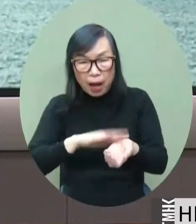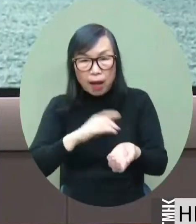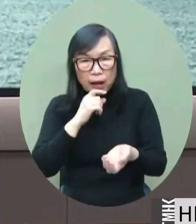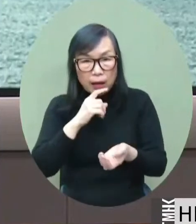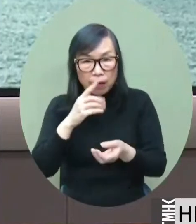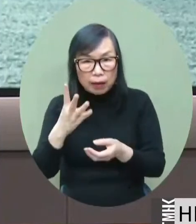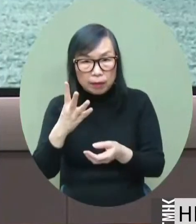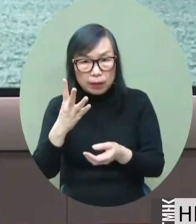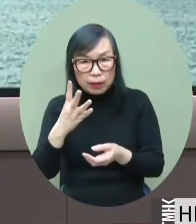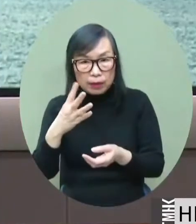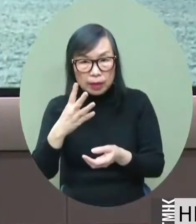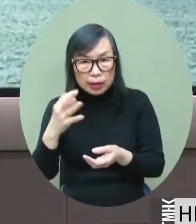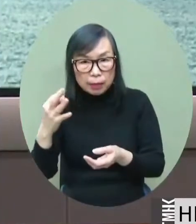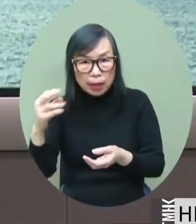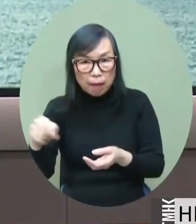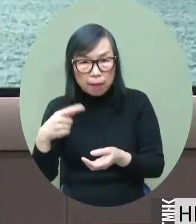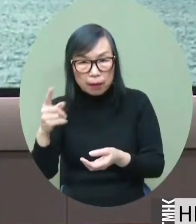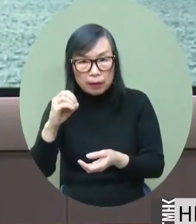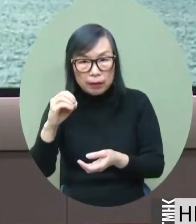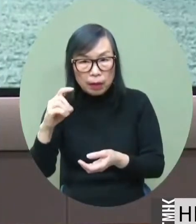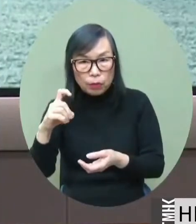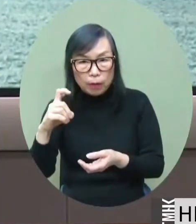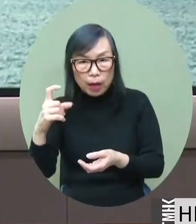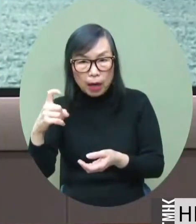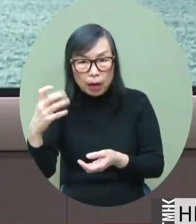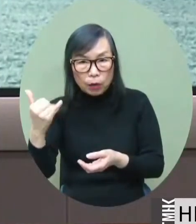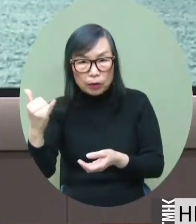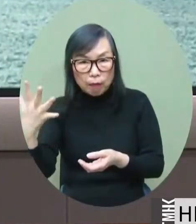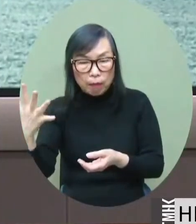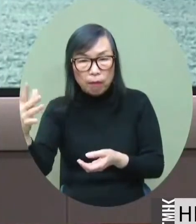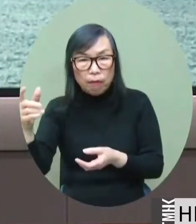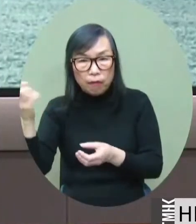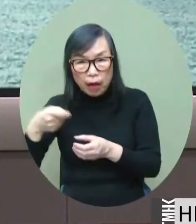370,964 were confirmed through PCR test,